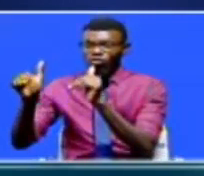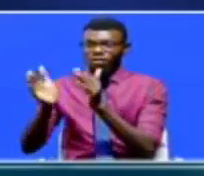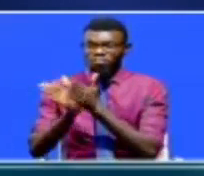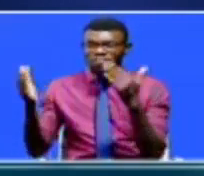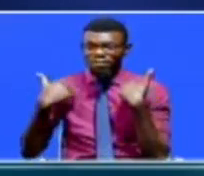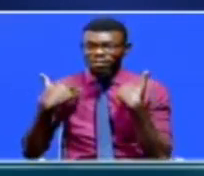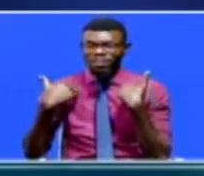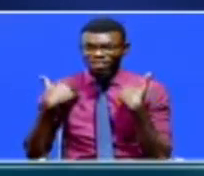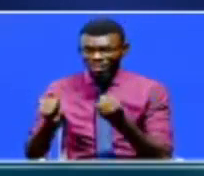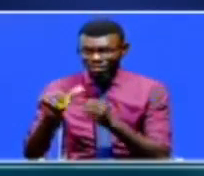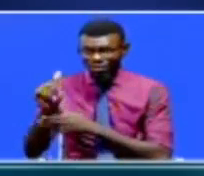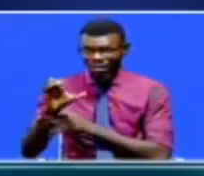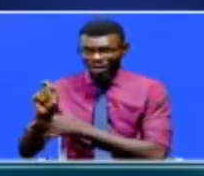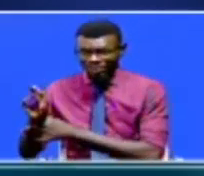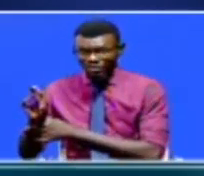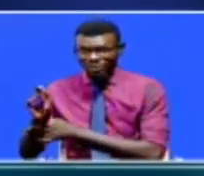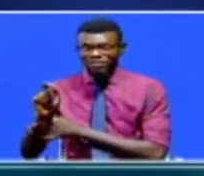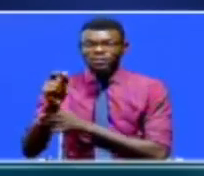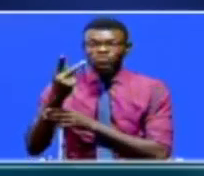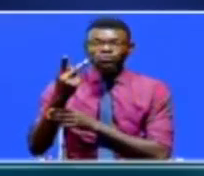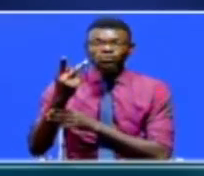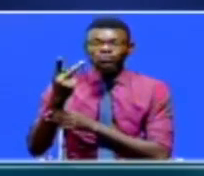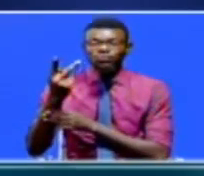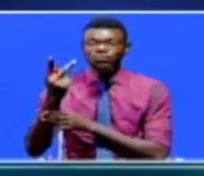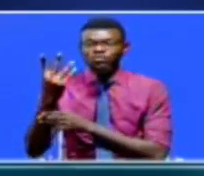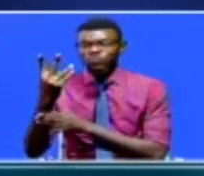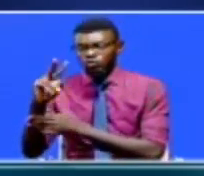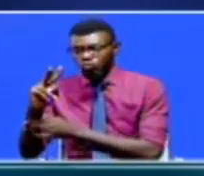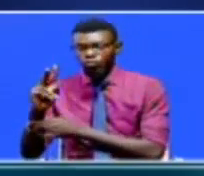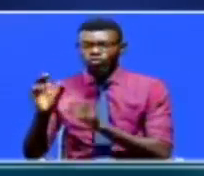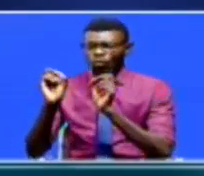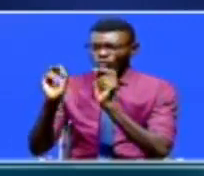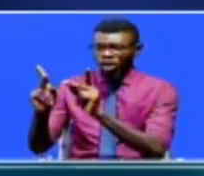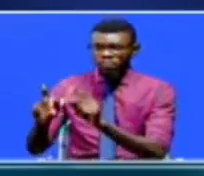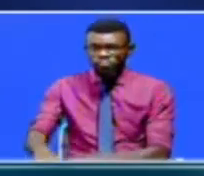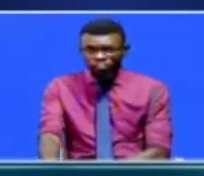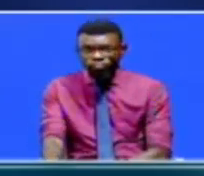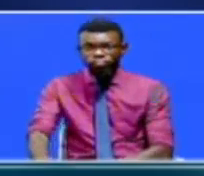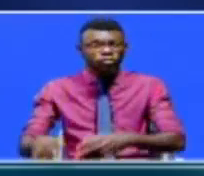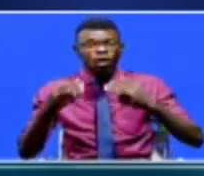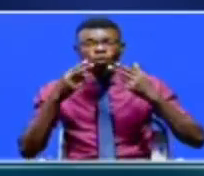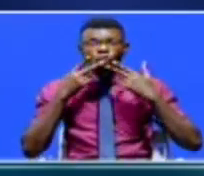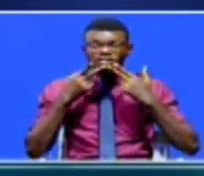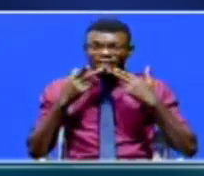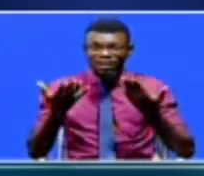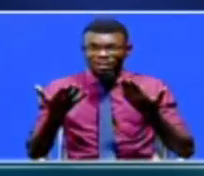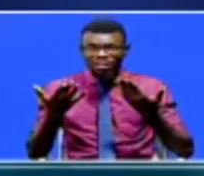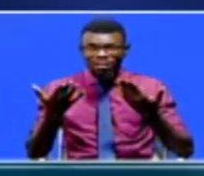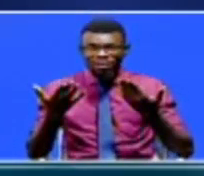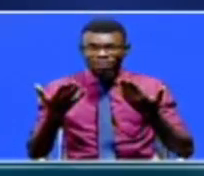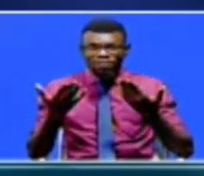242. All right, great. So that. Sorry to cut you short. How often do we expect to see these hotel operators,